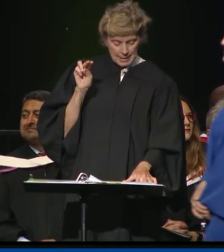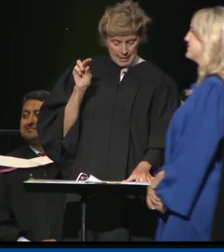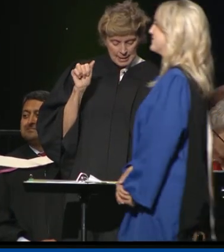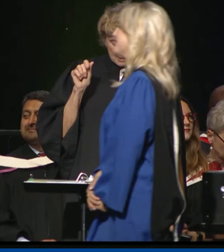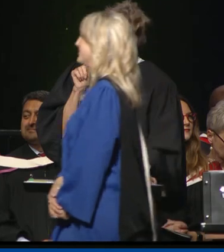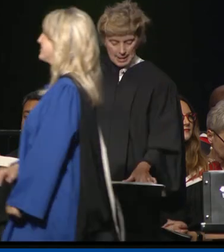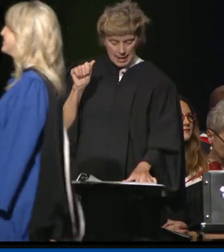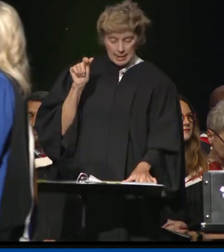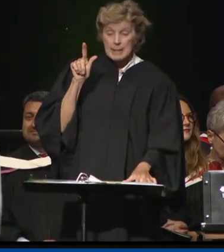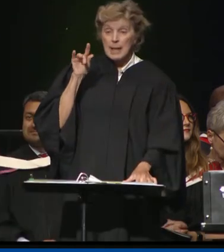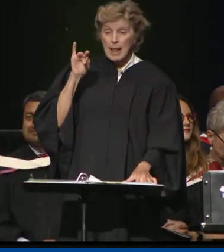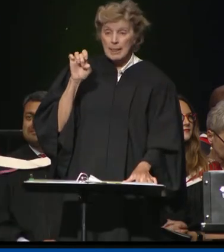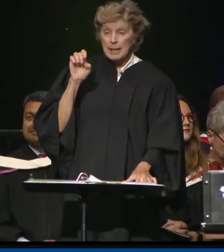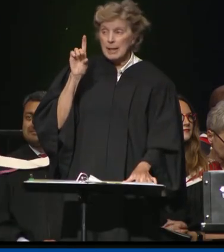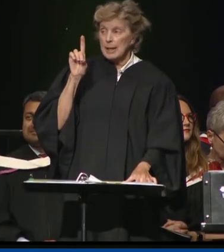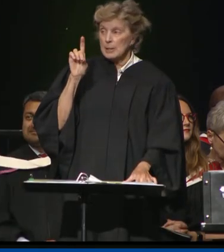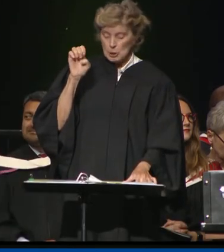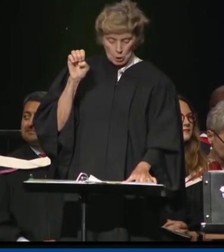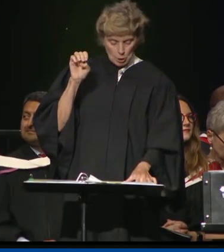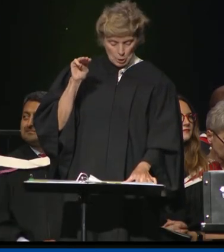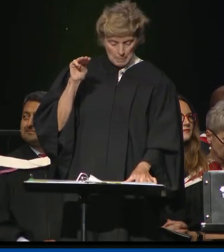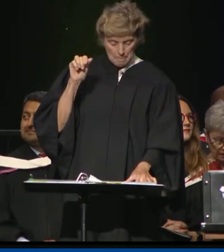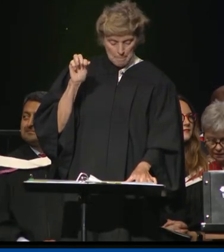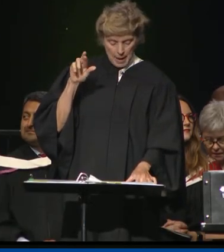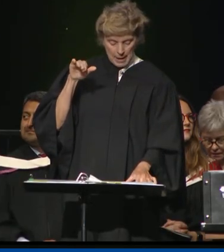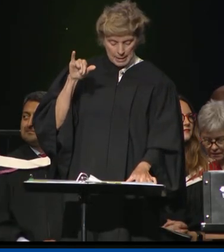Natalie Di Maria.